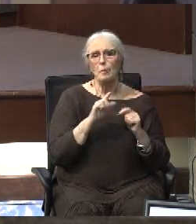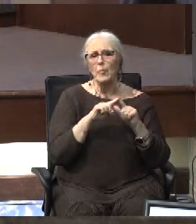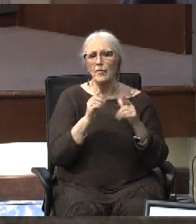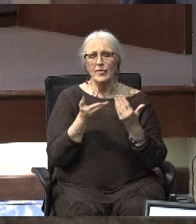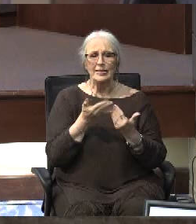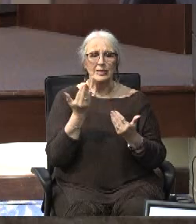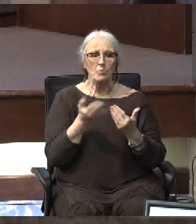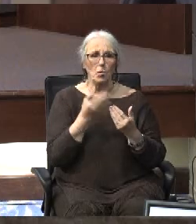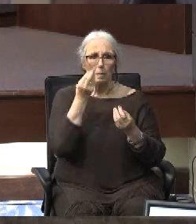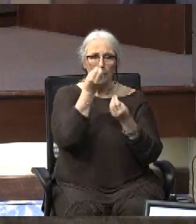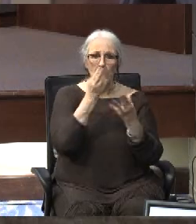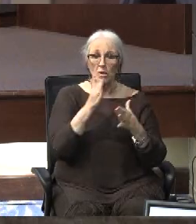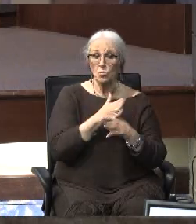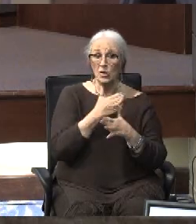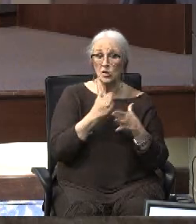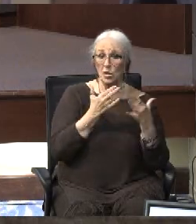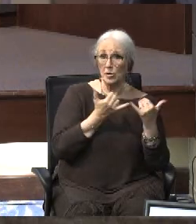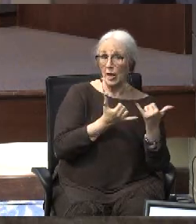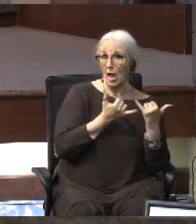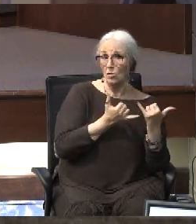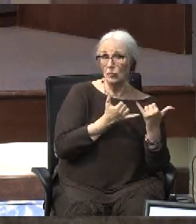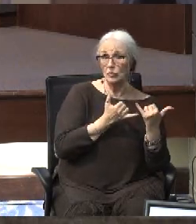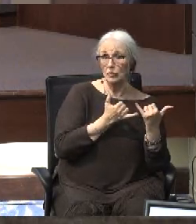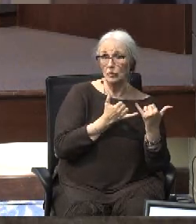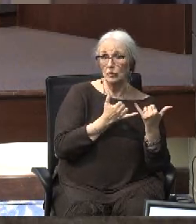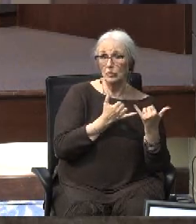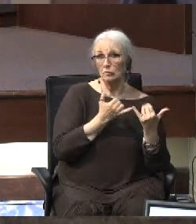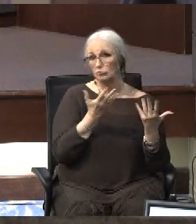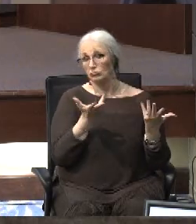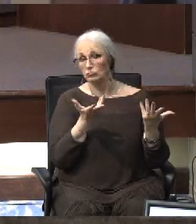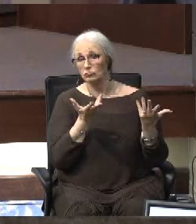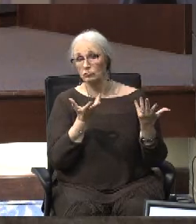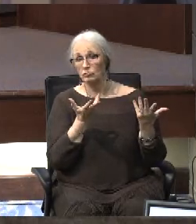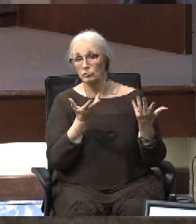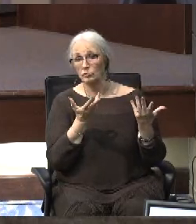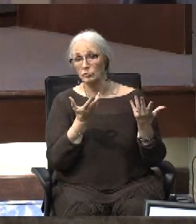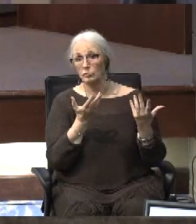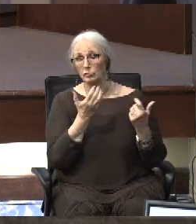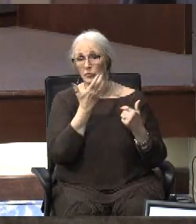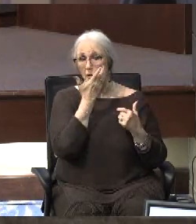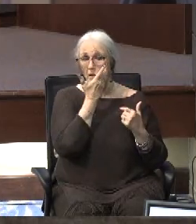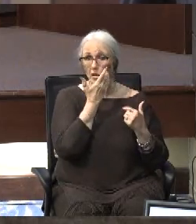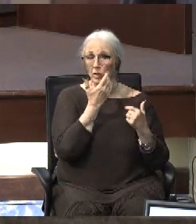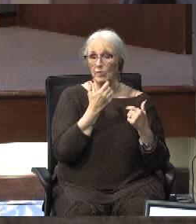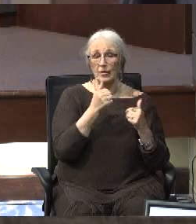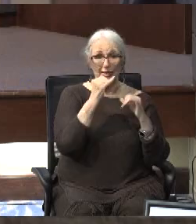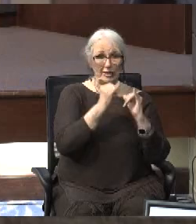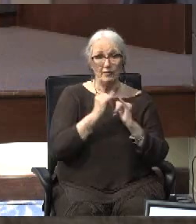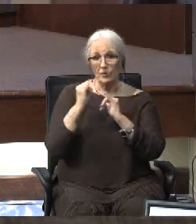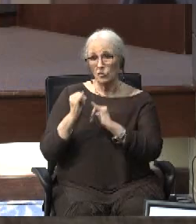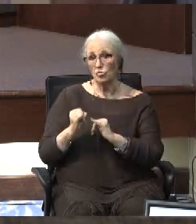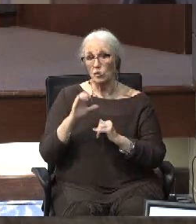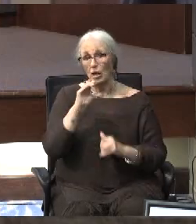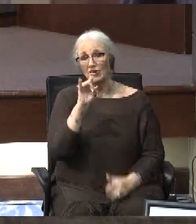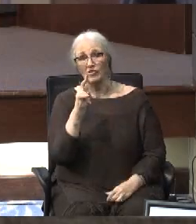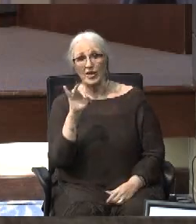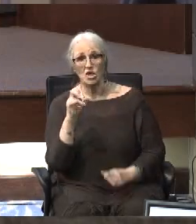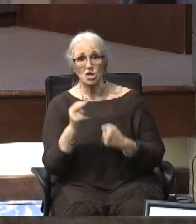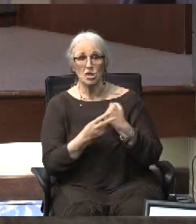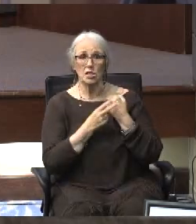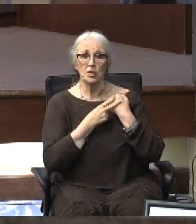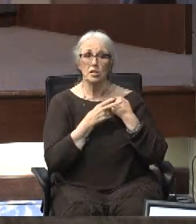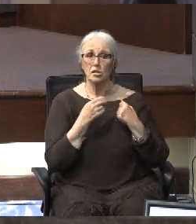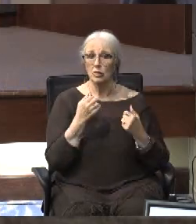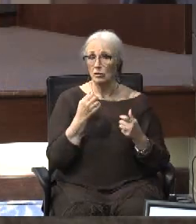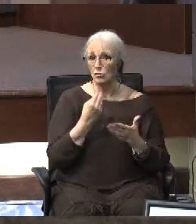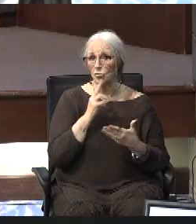message that we can start sharing now about, just personal conservation, what that looks like. Yeah, I think we can get a